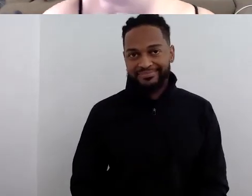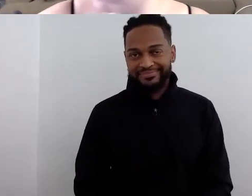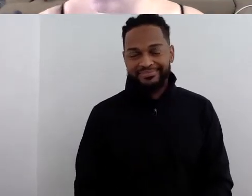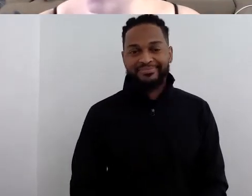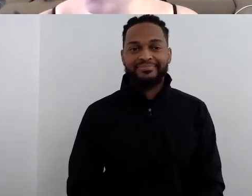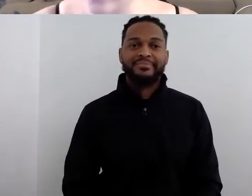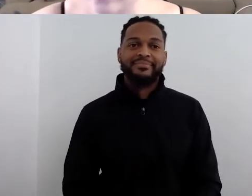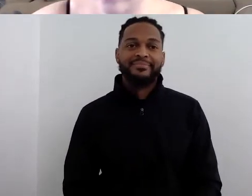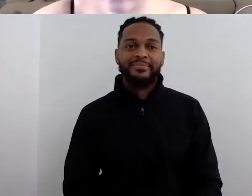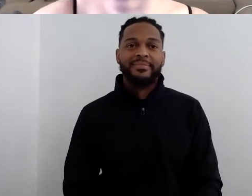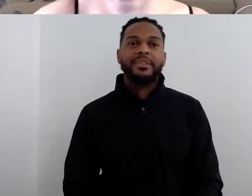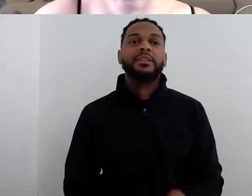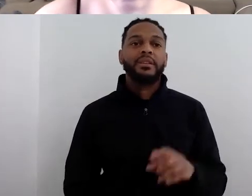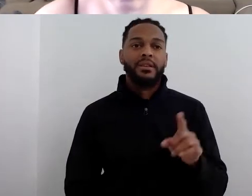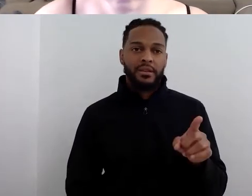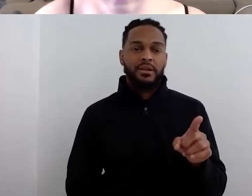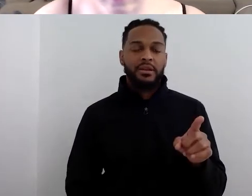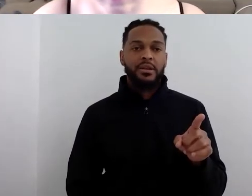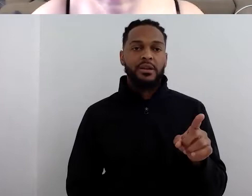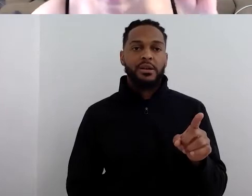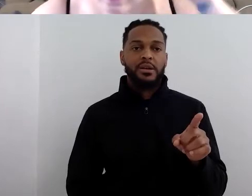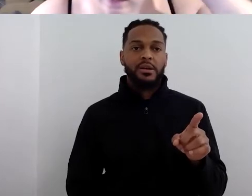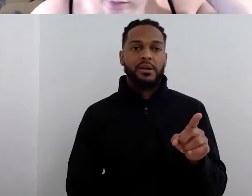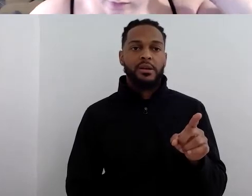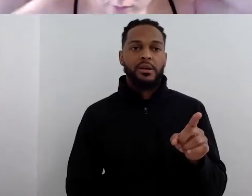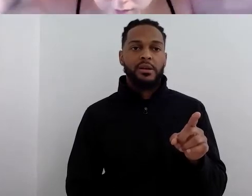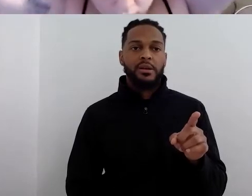where we were. What were some of the challenges, like,